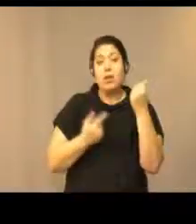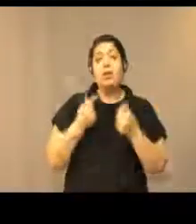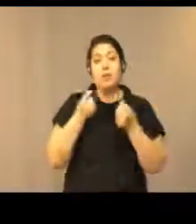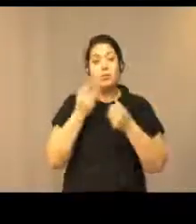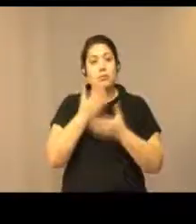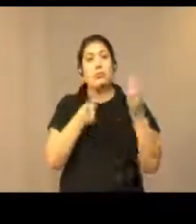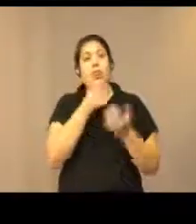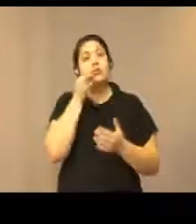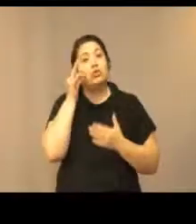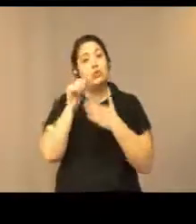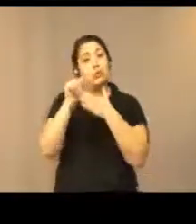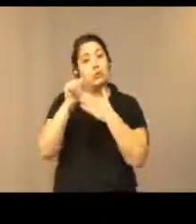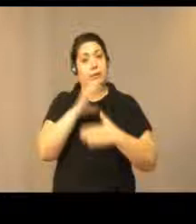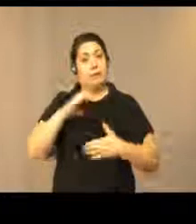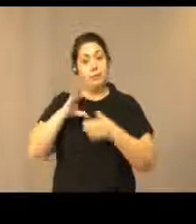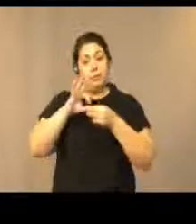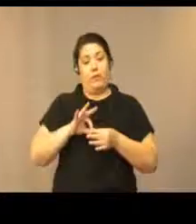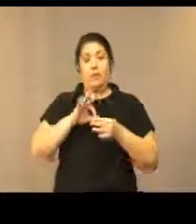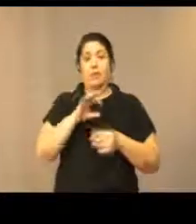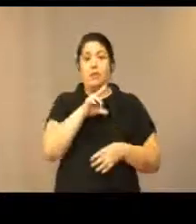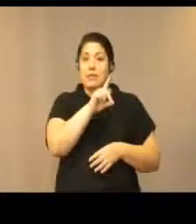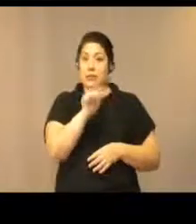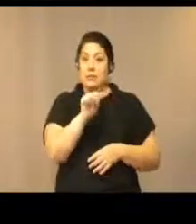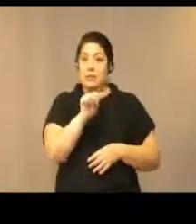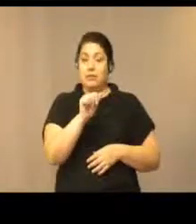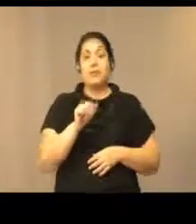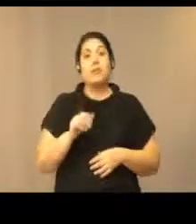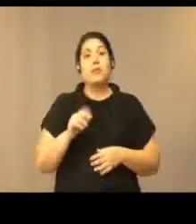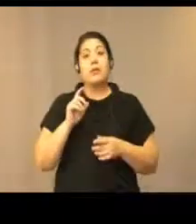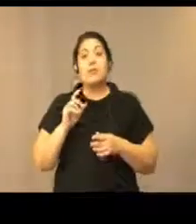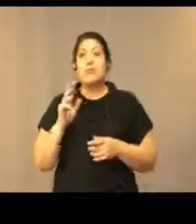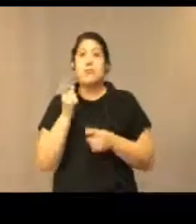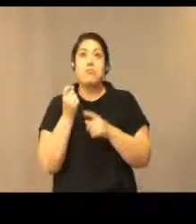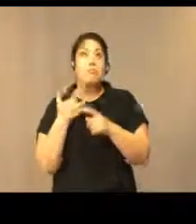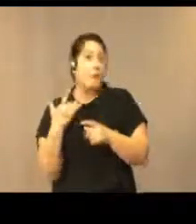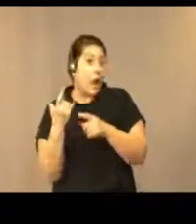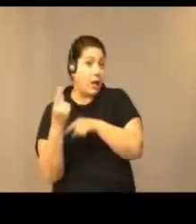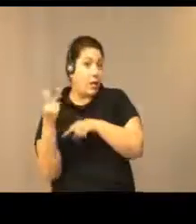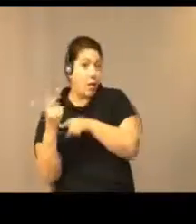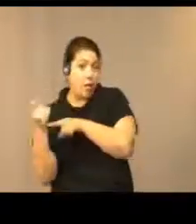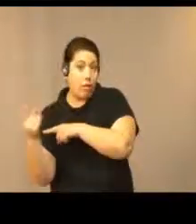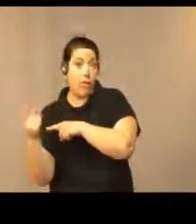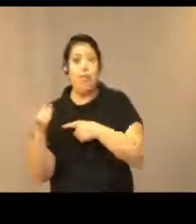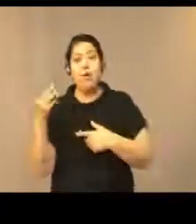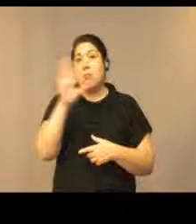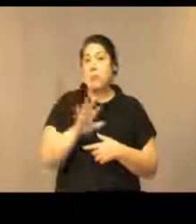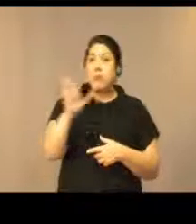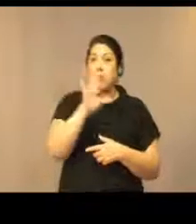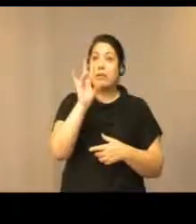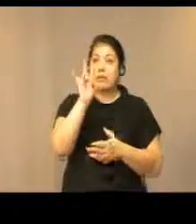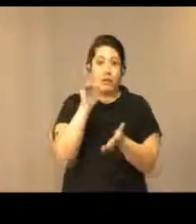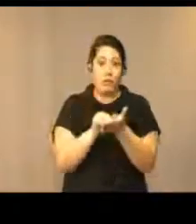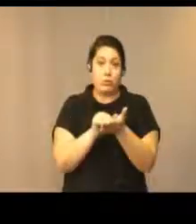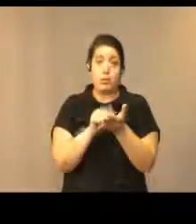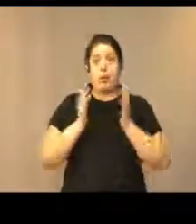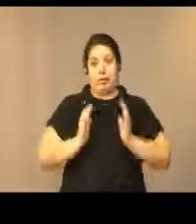indigenous steering committees relating to disabilities. And on average, on an annual basis, we maintain approximately 7,000